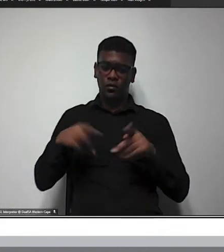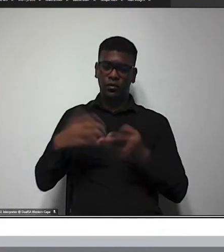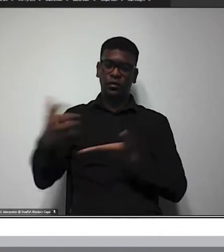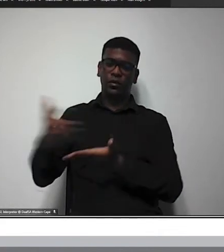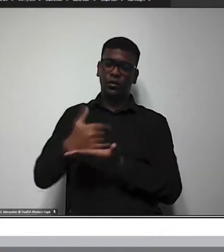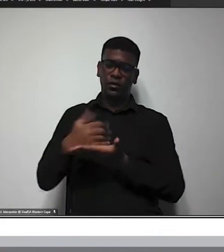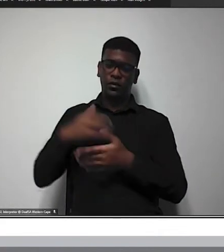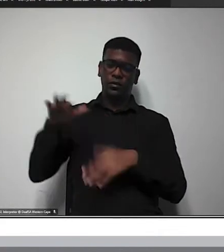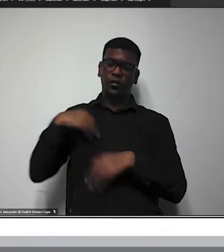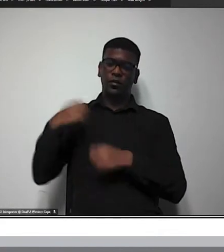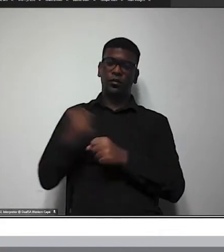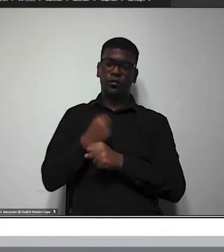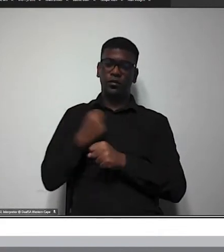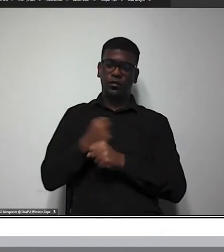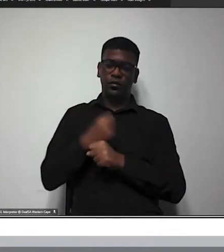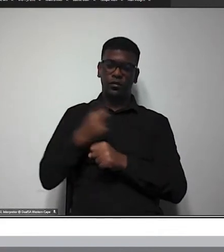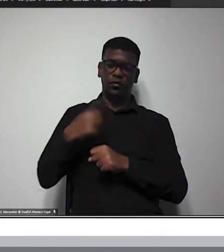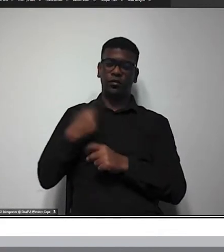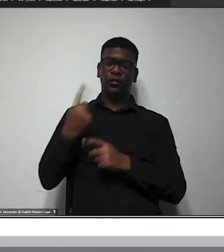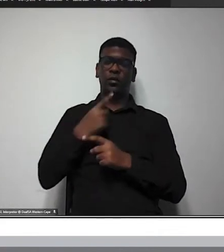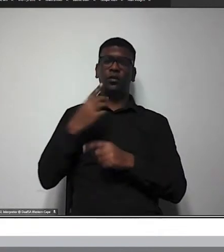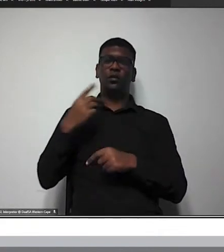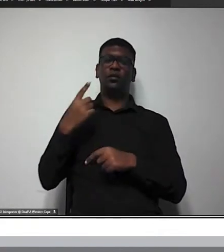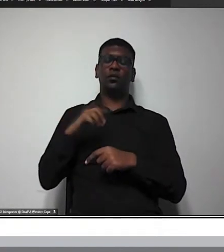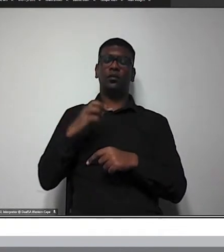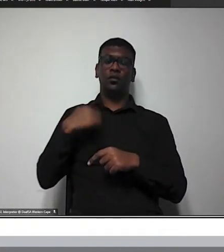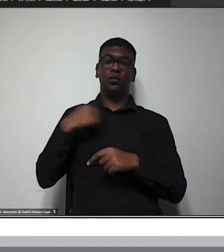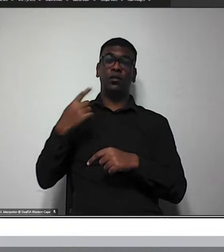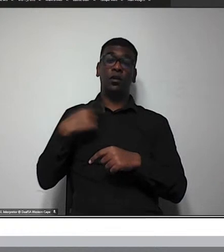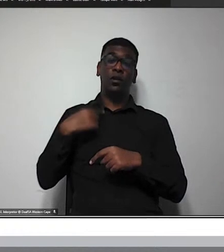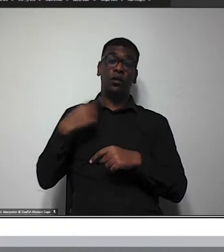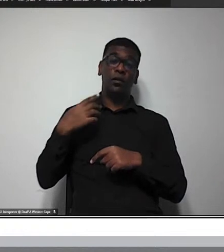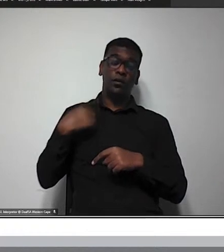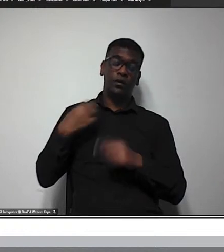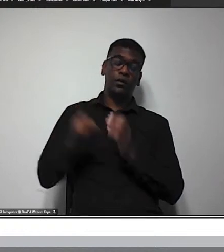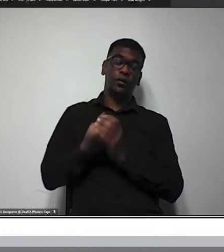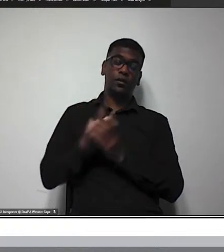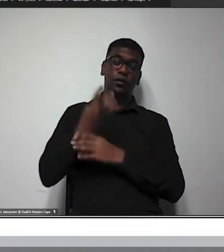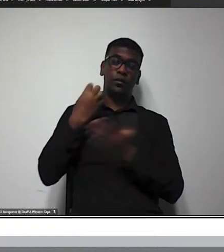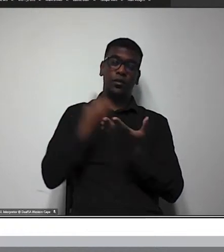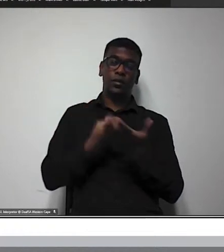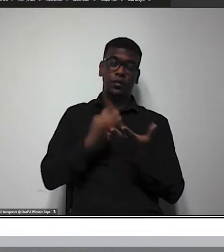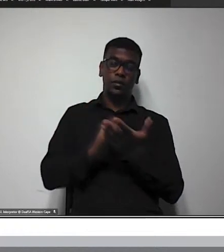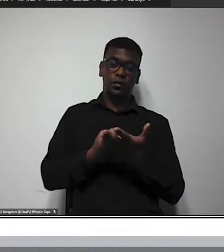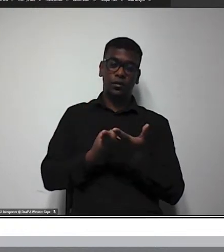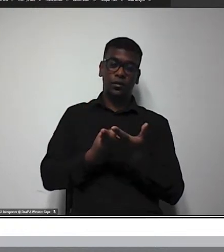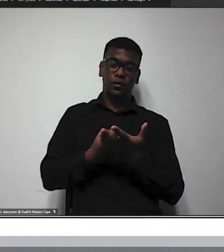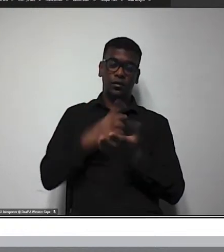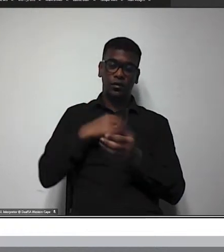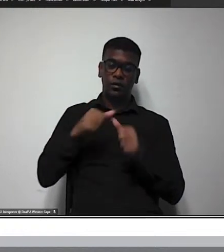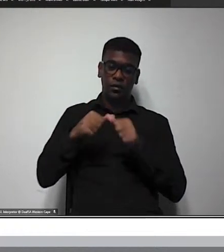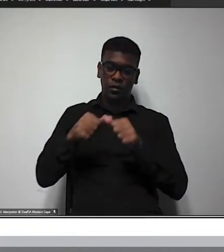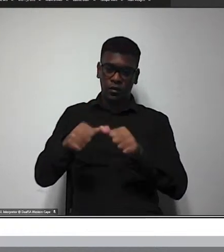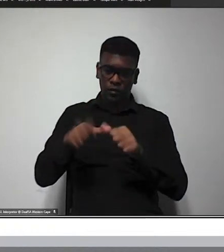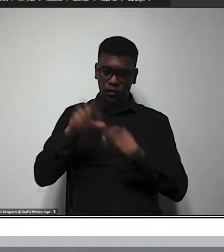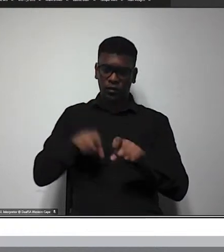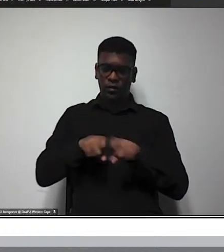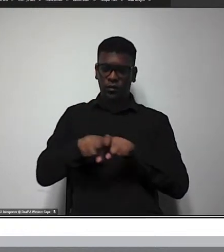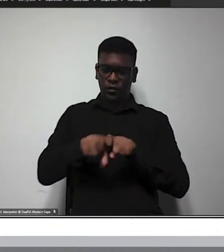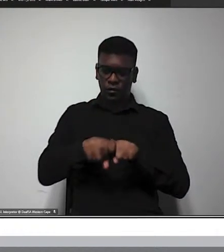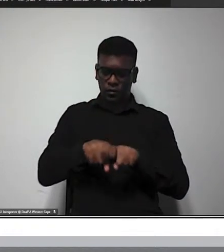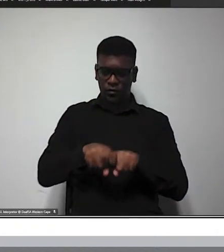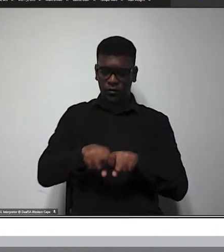that we're not only recovering, but that we are growing our economy and that we maintain our competitive edge